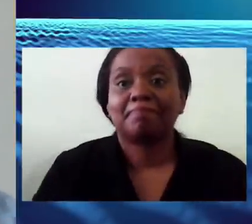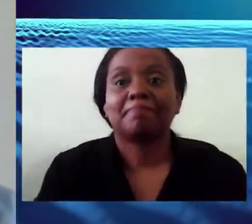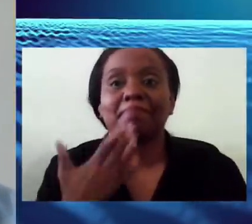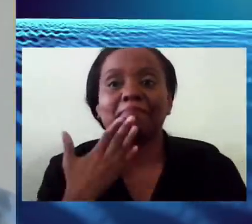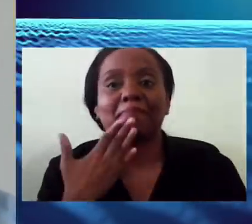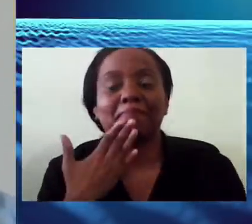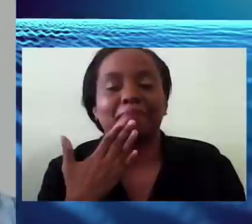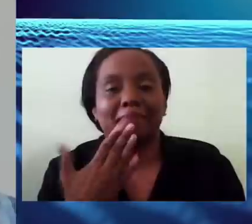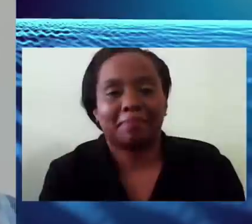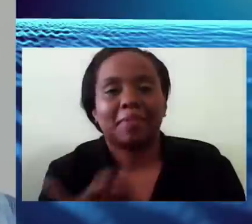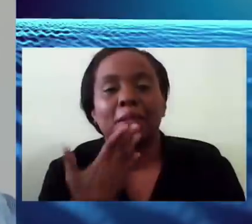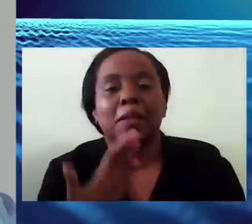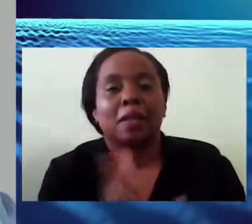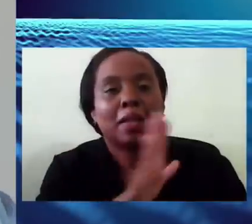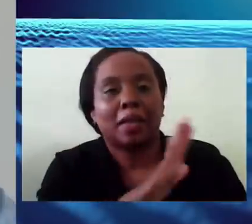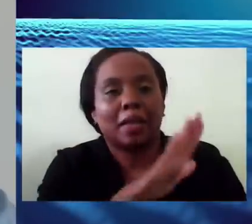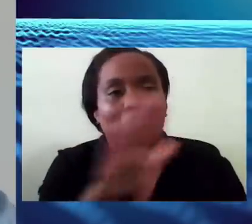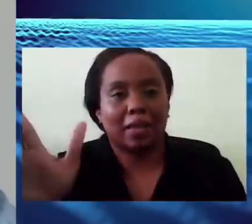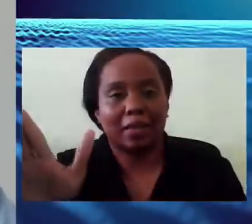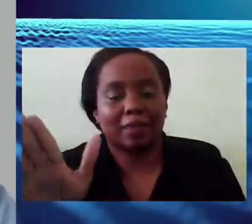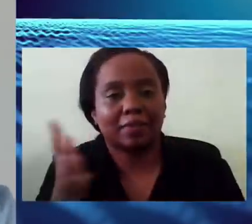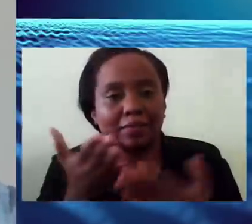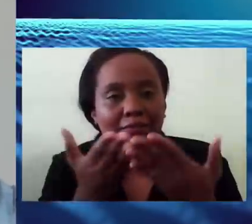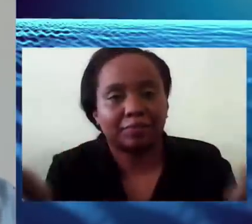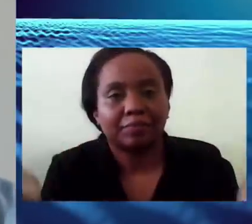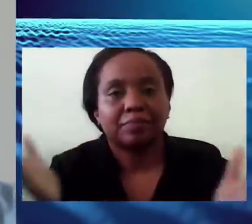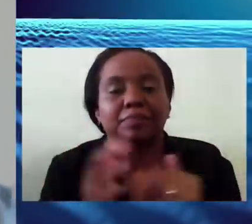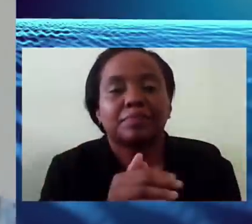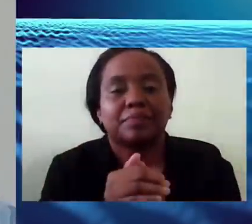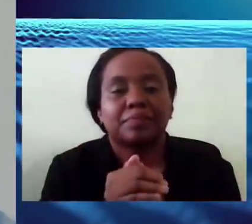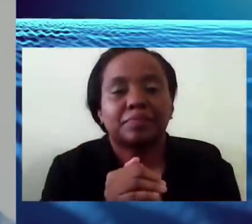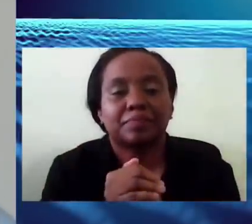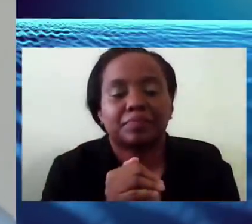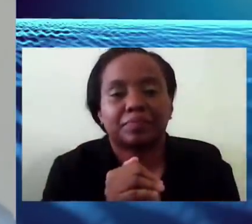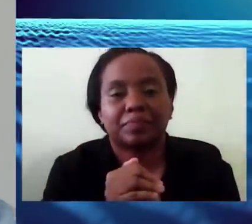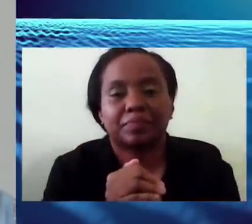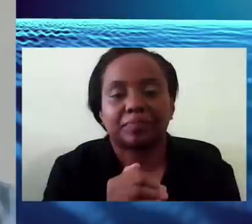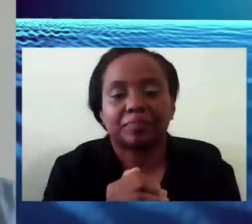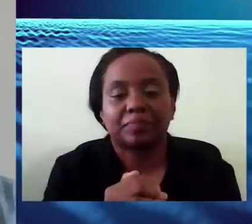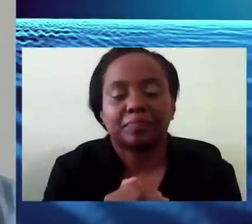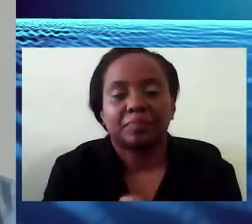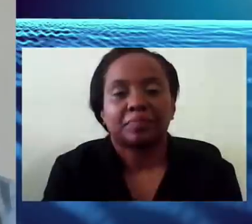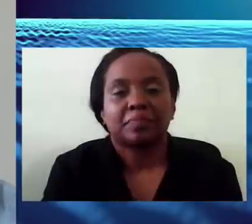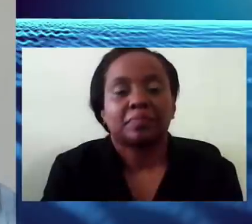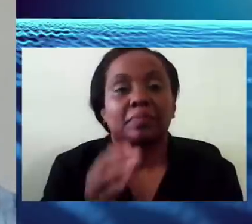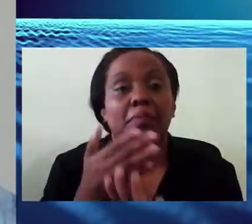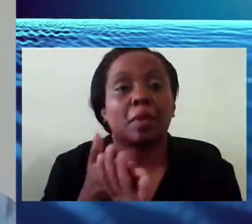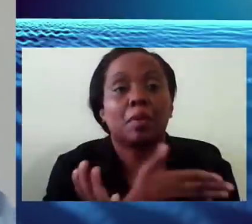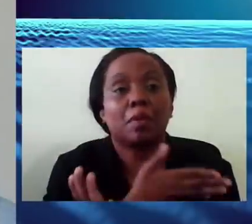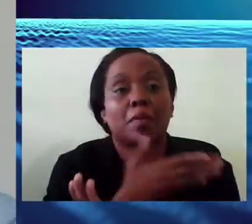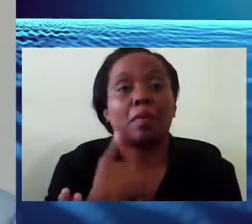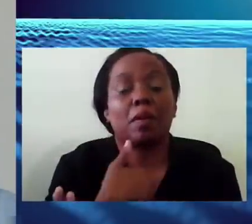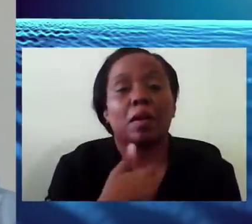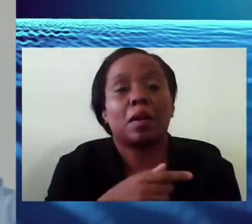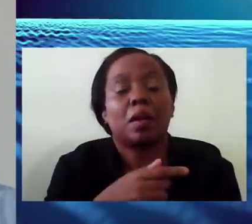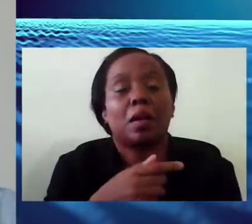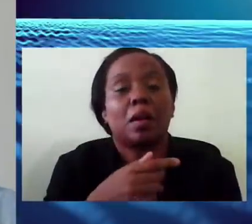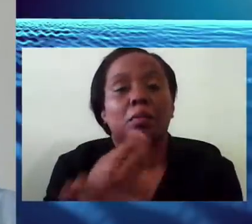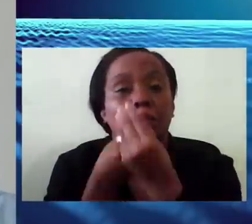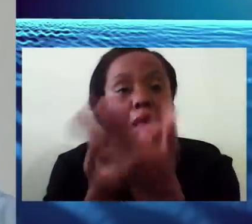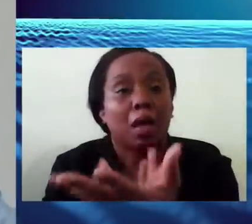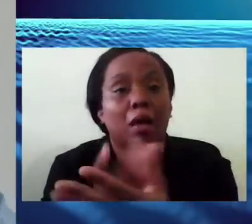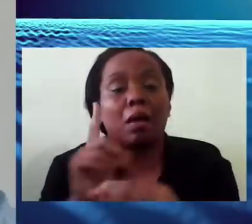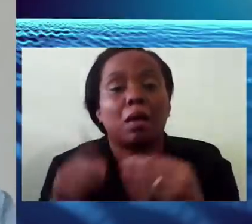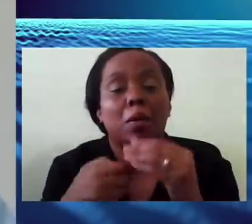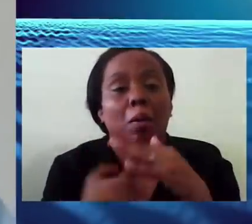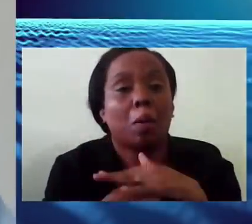afternoon, everyone. Before I get to my COVID report, I am